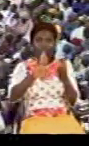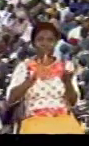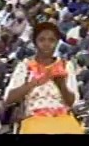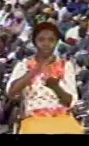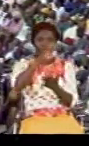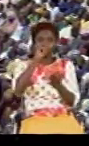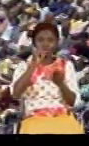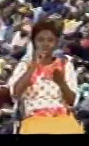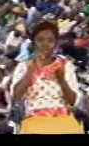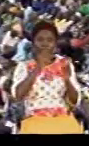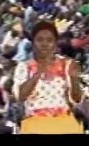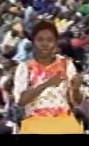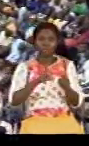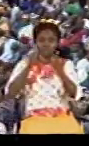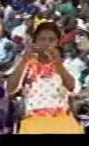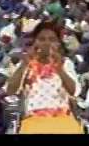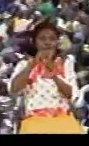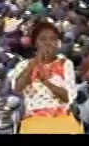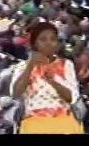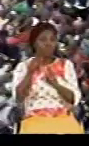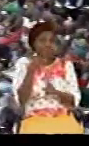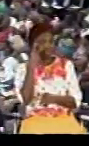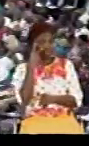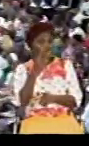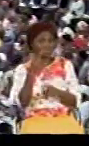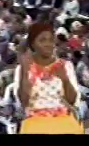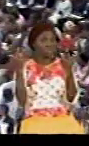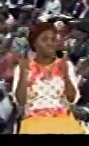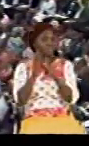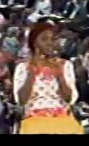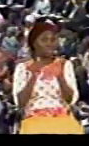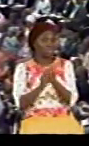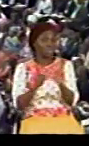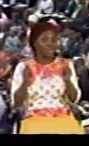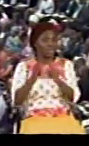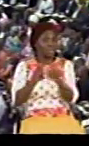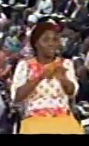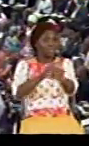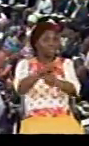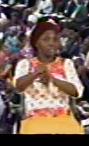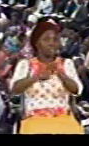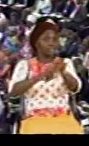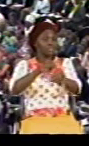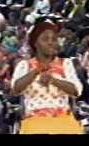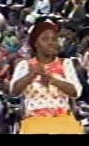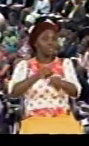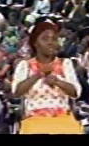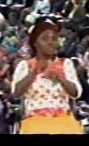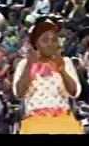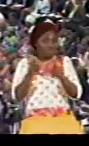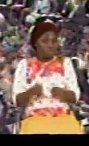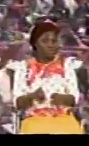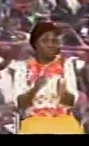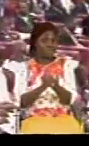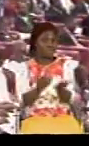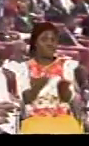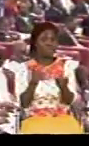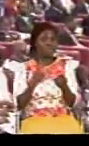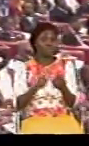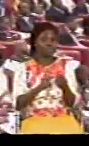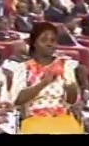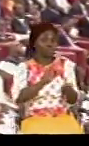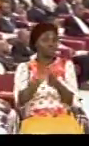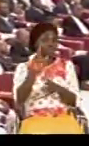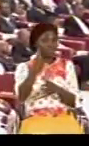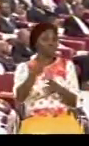When you see sin like that, as deceptive Delilah, wanting to destroy you, your repentance will be